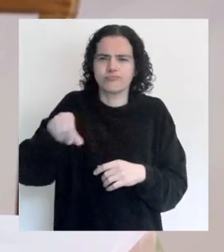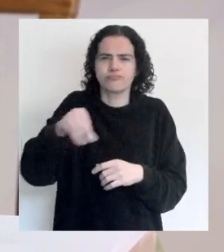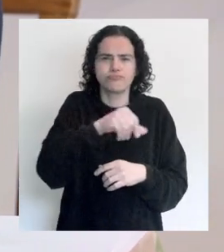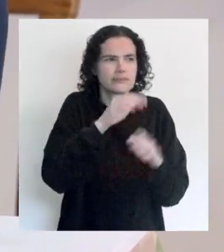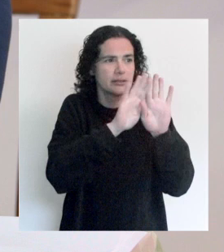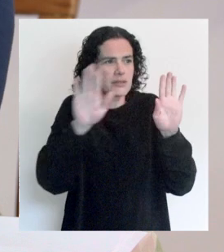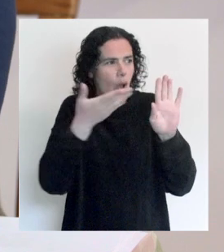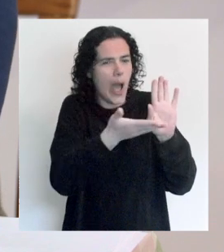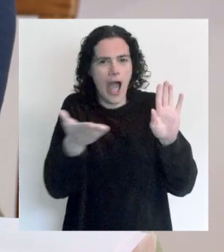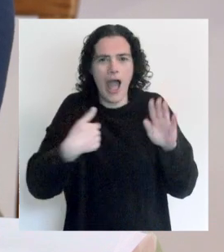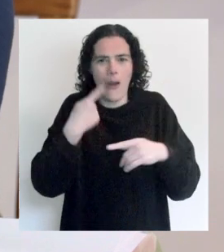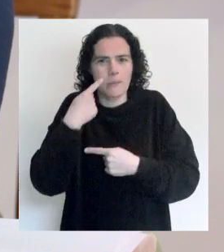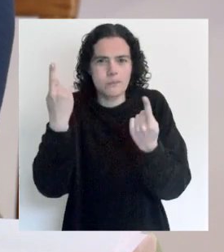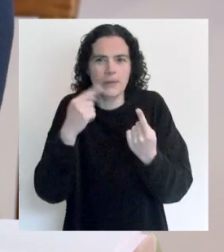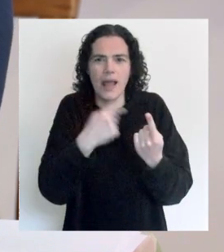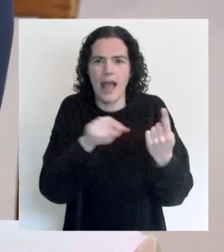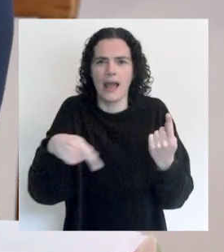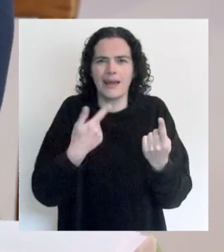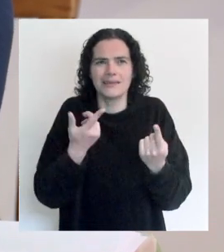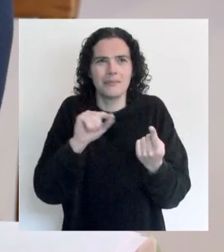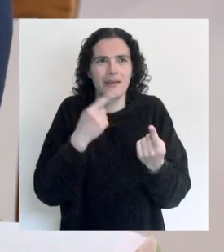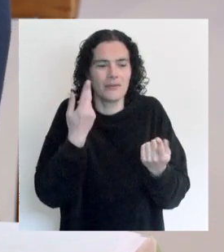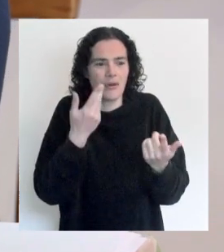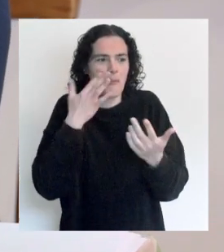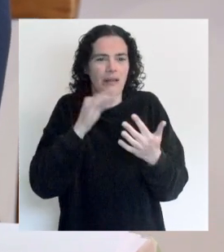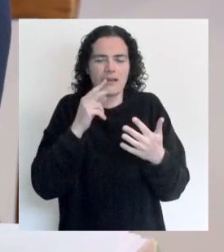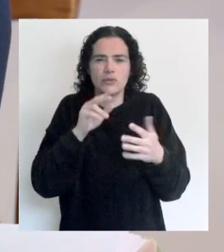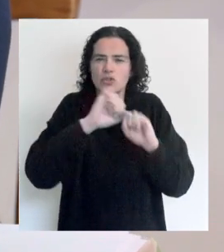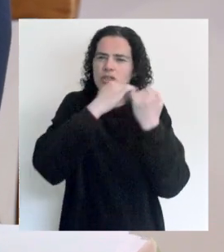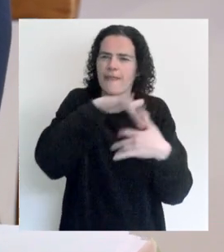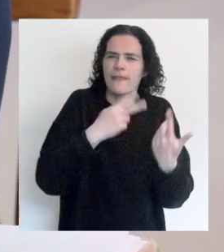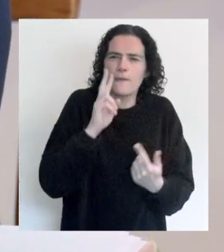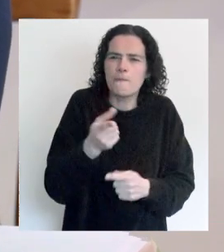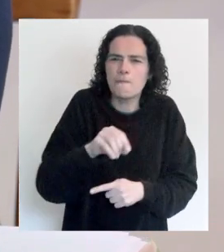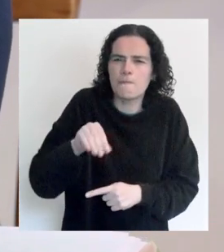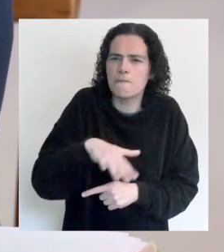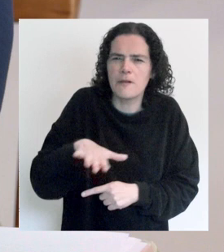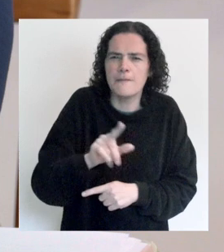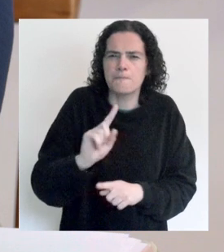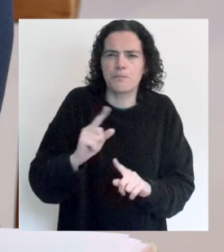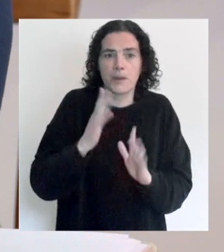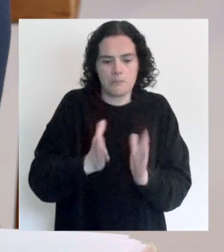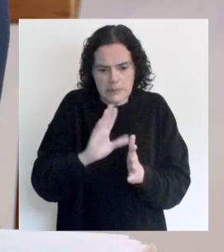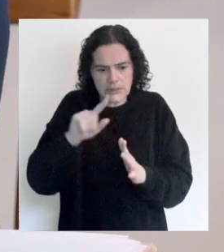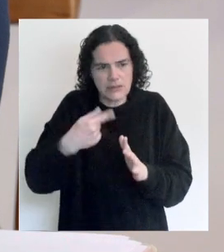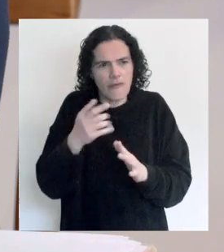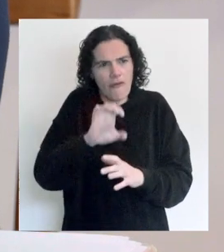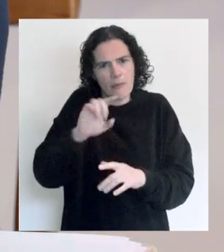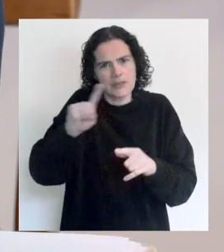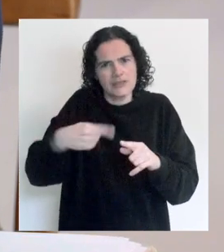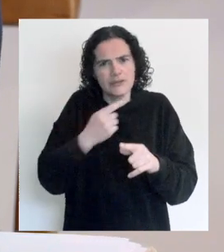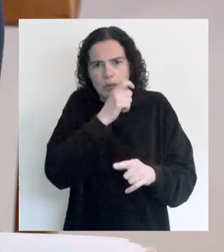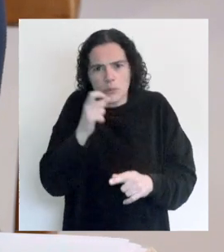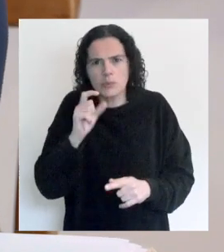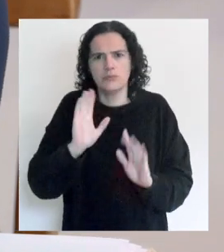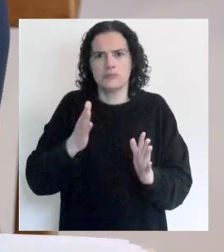places in which exhibitions are presented are kind of also invisible to large sections of society, and that we need to find other forms of engagement.